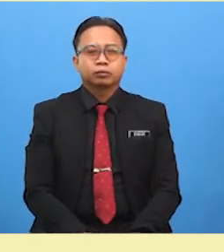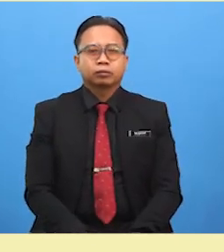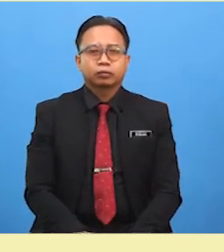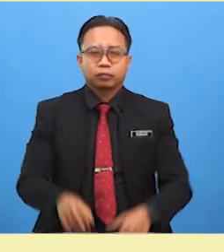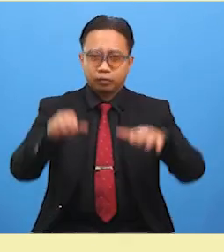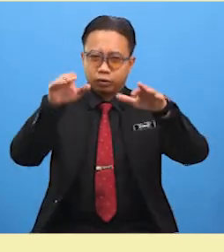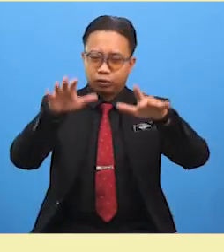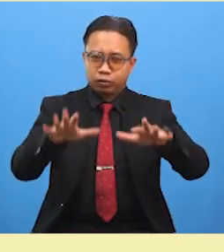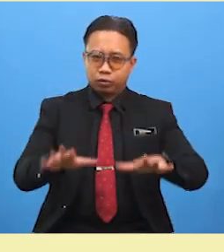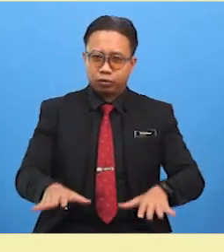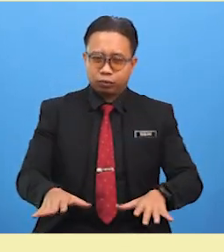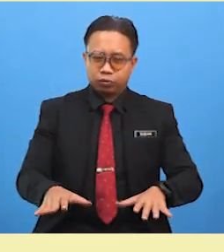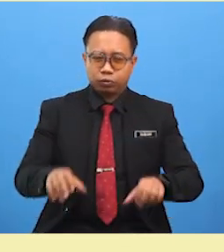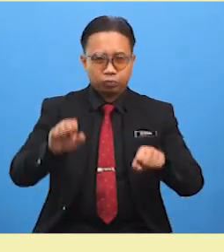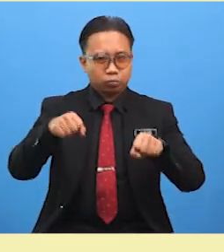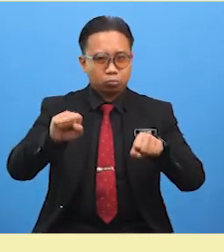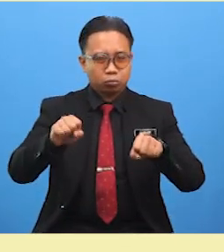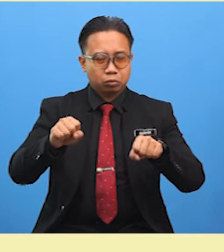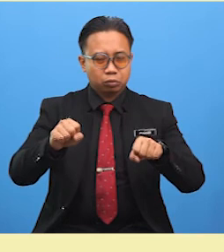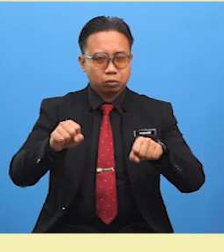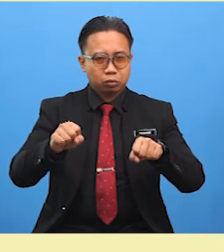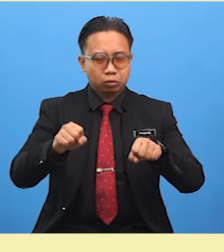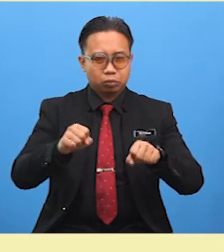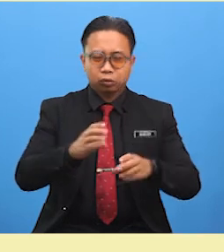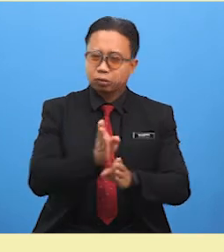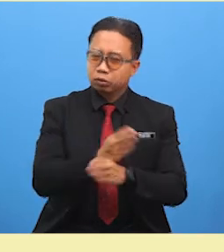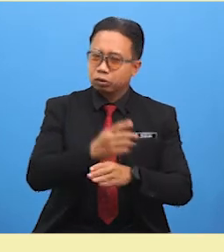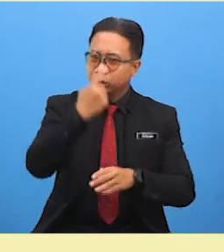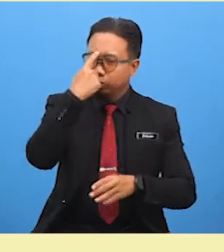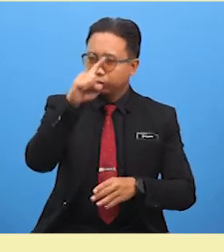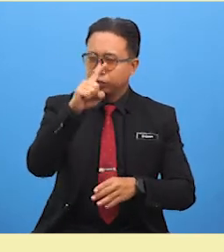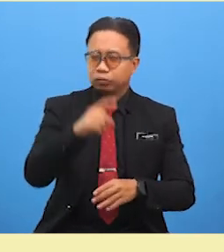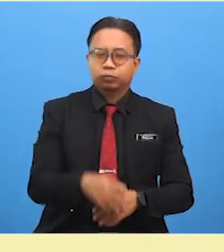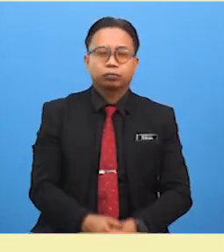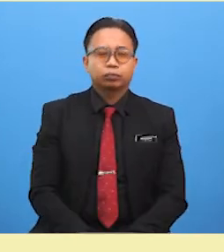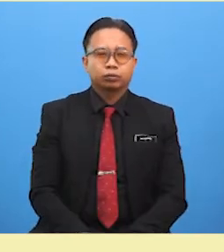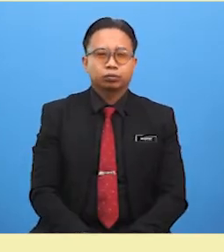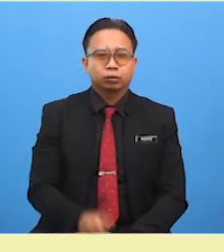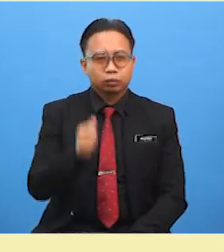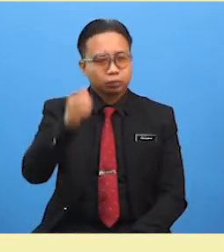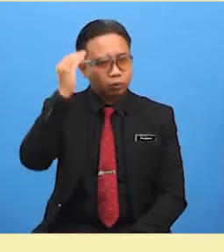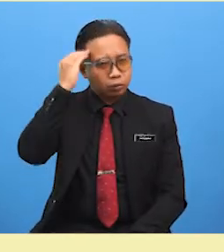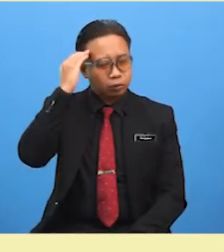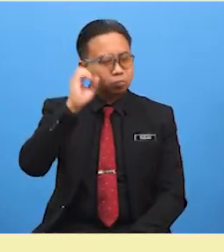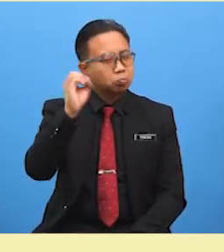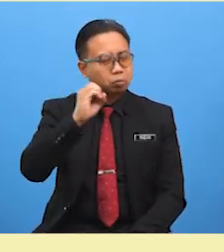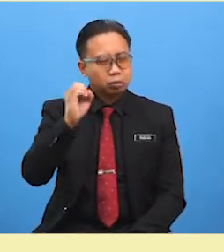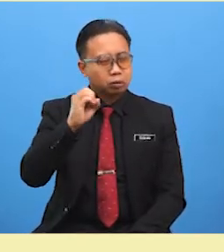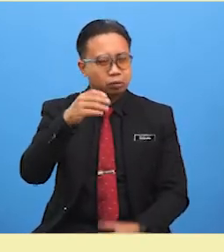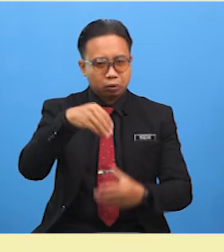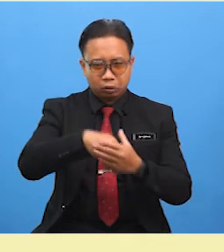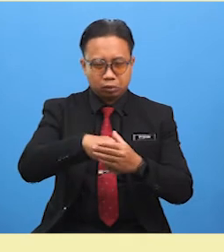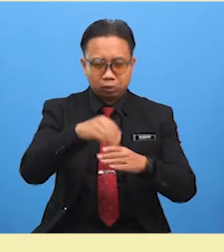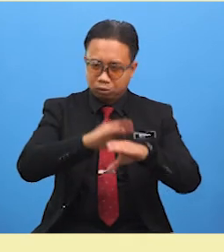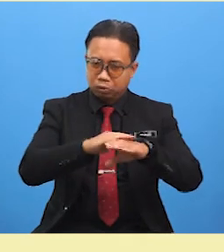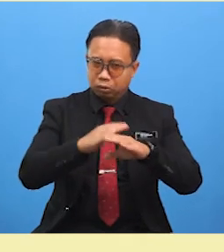Ski-doo or snow machine is a motorized vehicle designed for winter. And as you know it, we do not have winter in